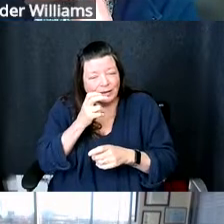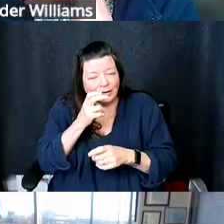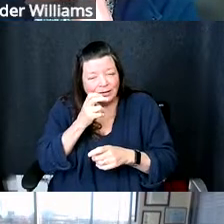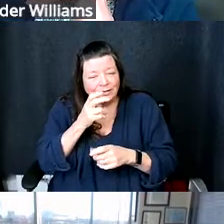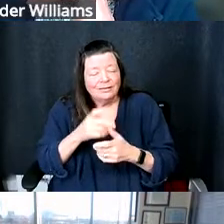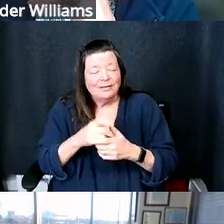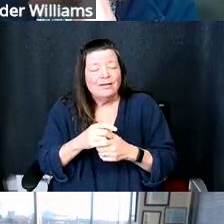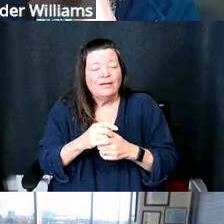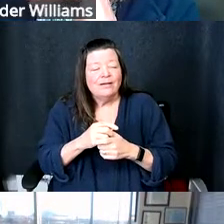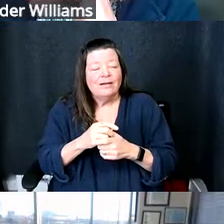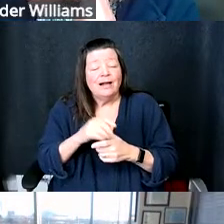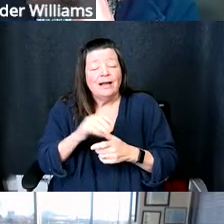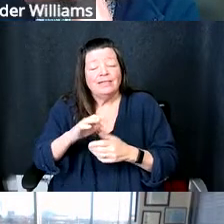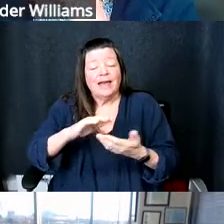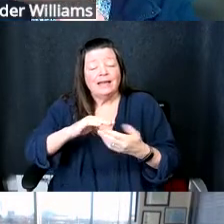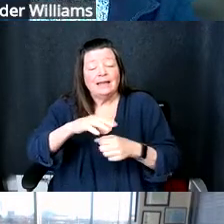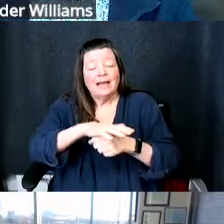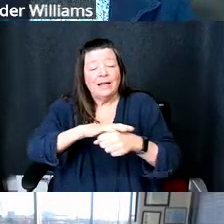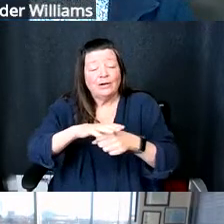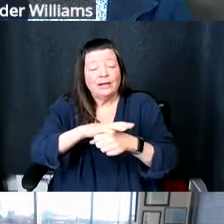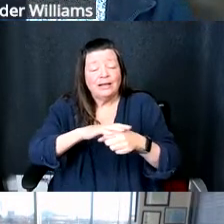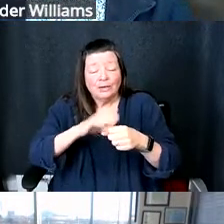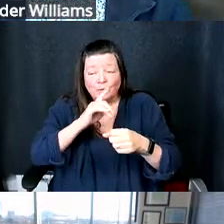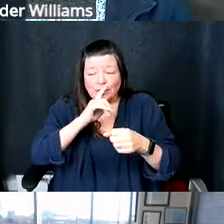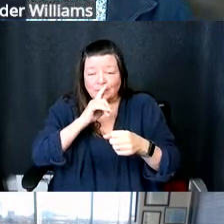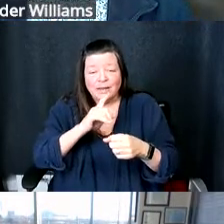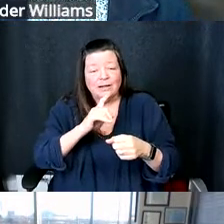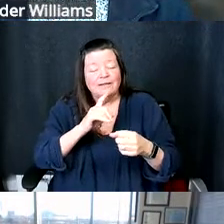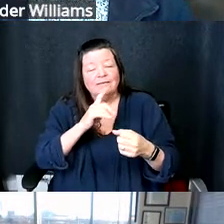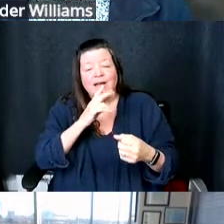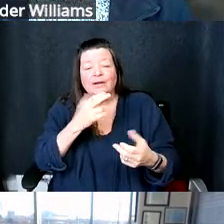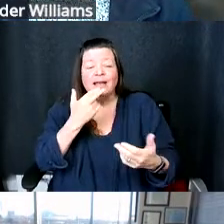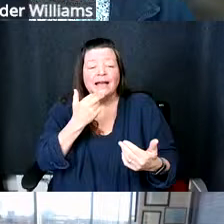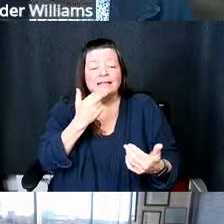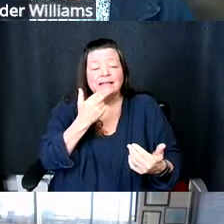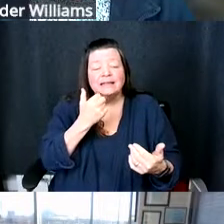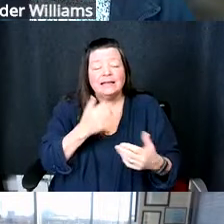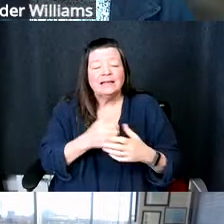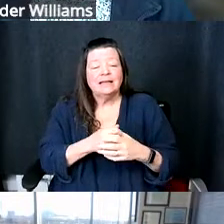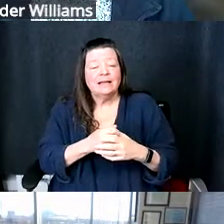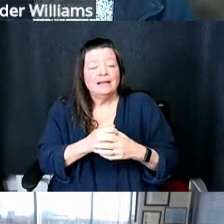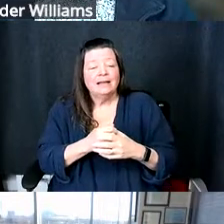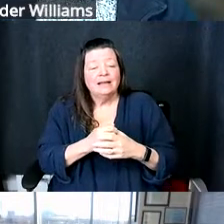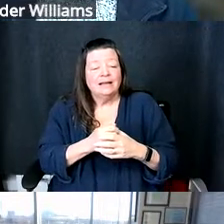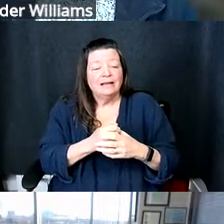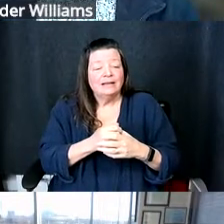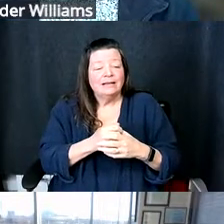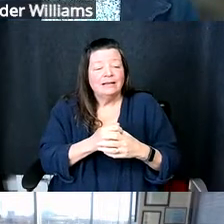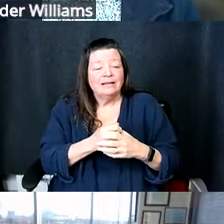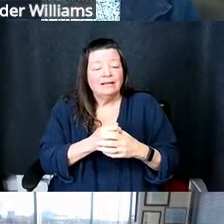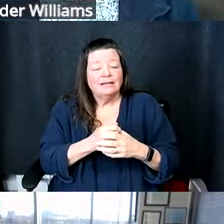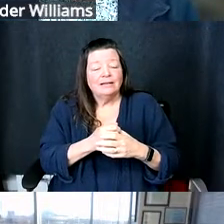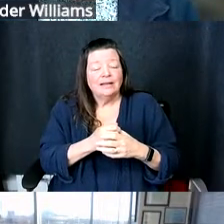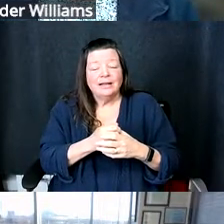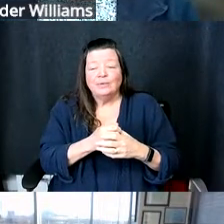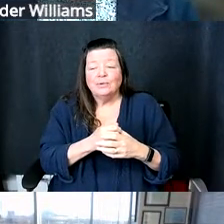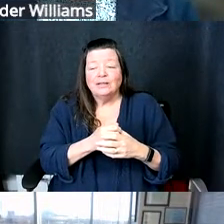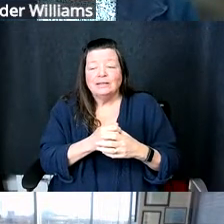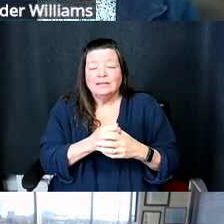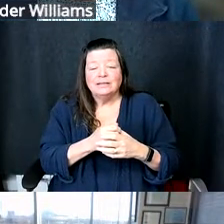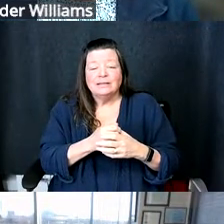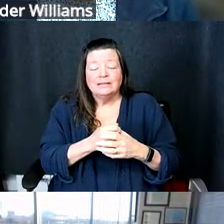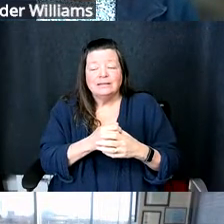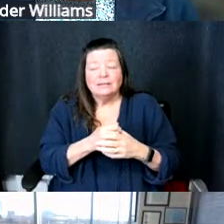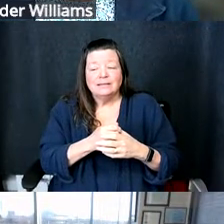Coimbatore was known for being very idyllic. It has 70-degree weather most of the year. It was a perfect, like kind of